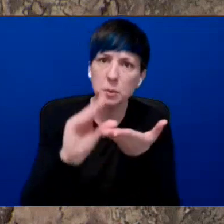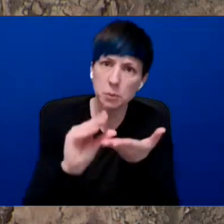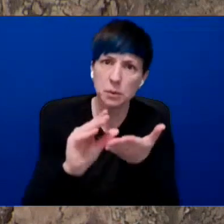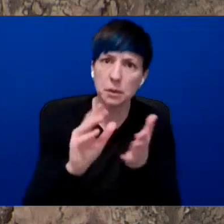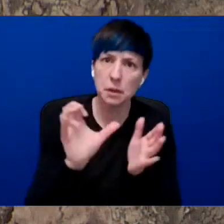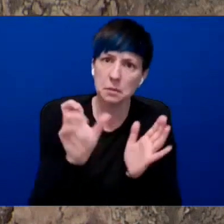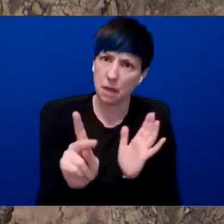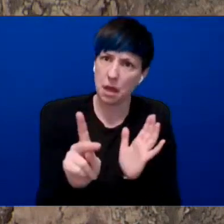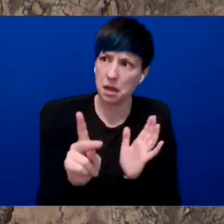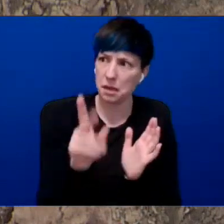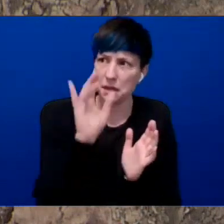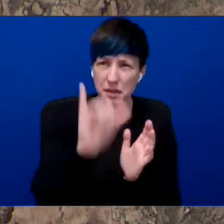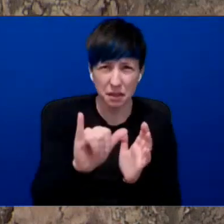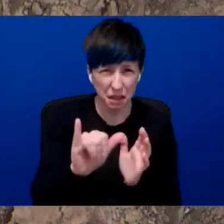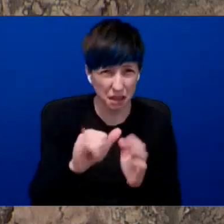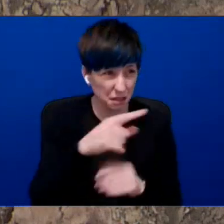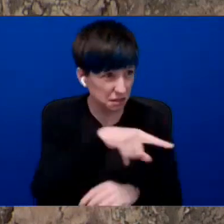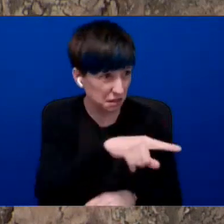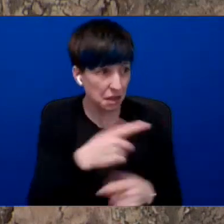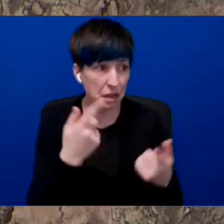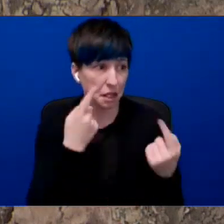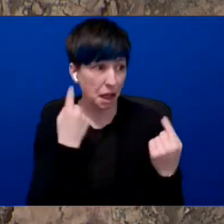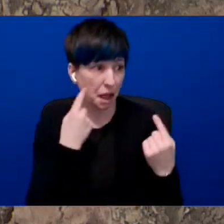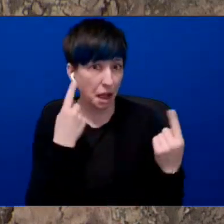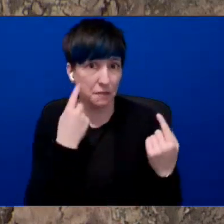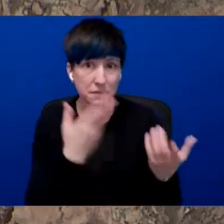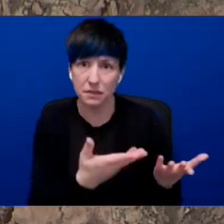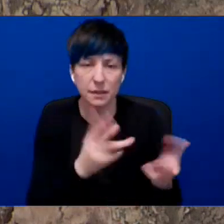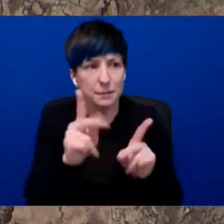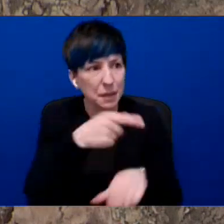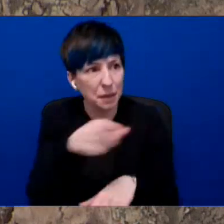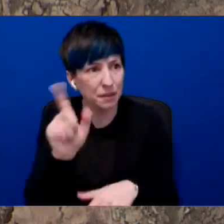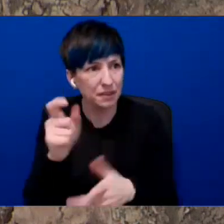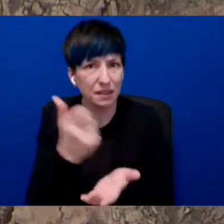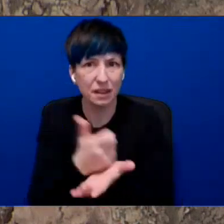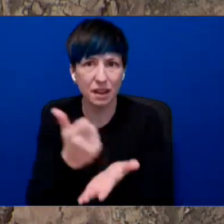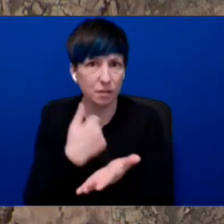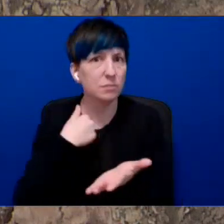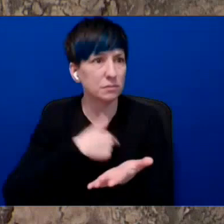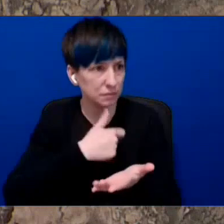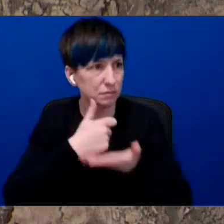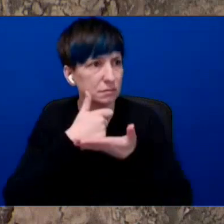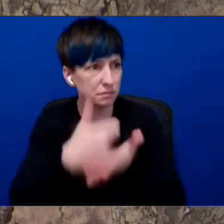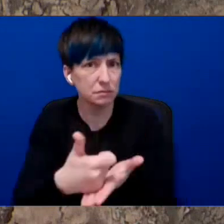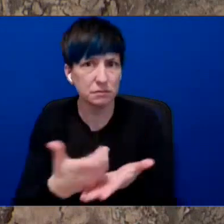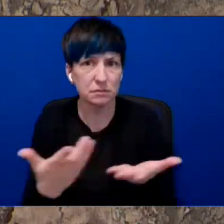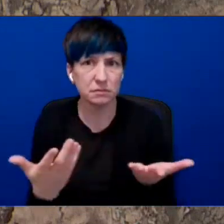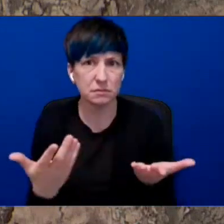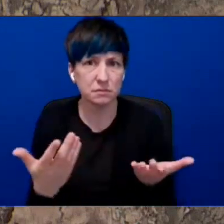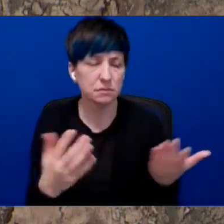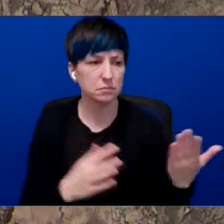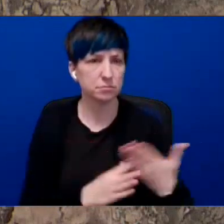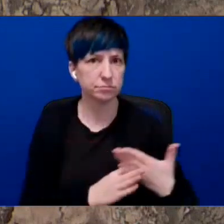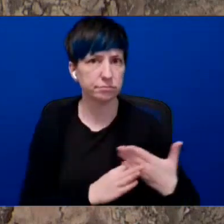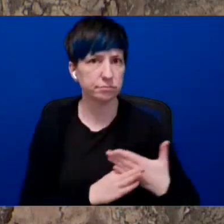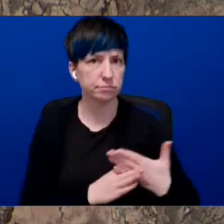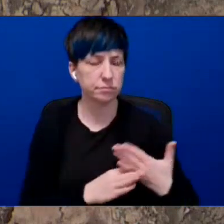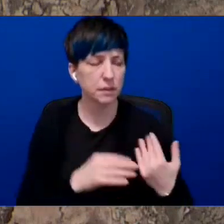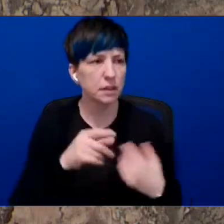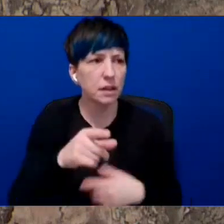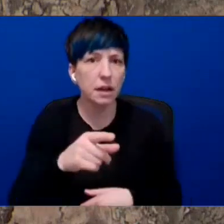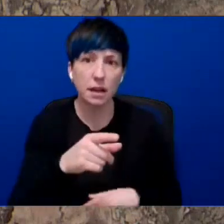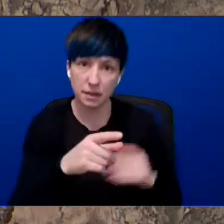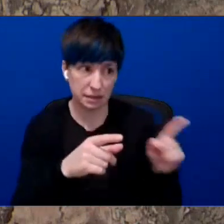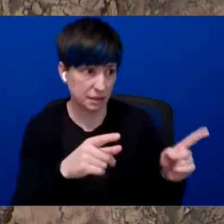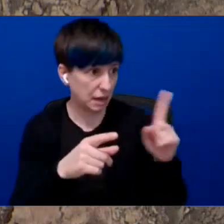right now, and they need every bit of help they can get, Mr. Speaker. But, Mr. Speaker, the member's asking questions about BC Hydro, and I guess I'm glad he